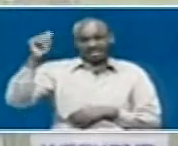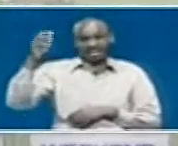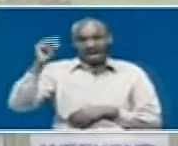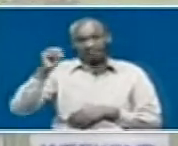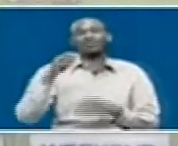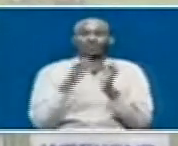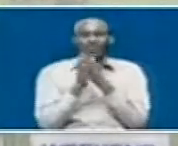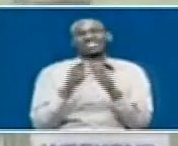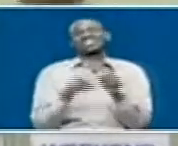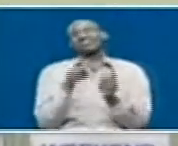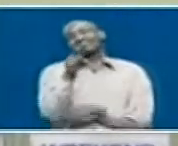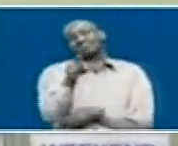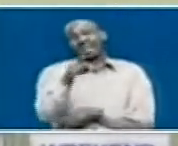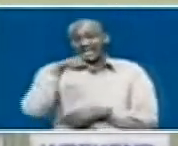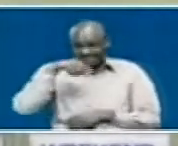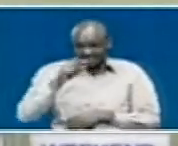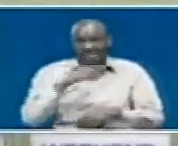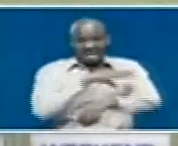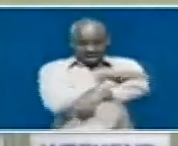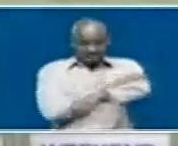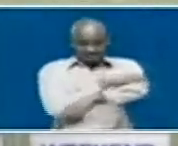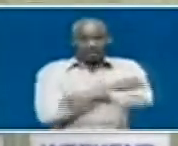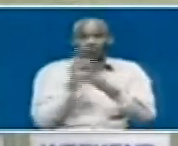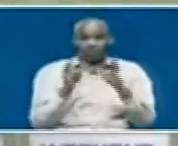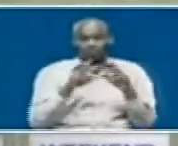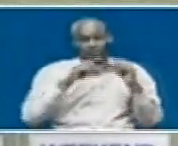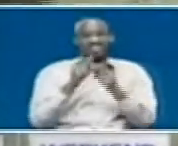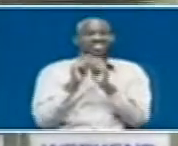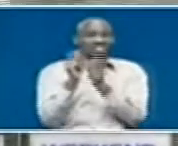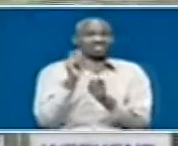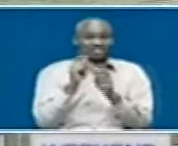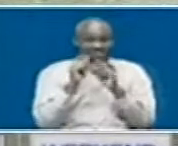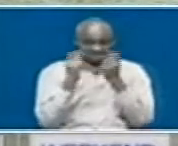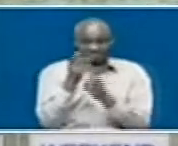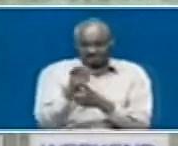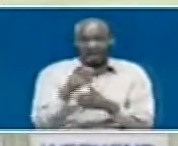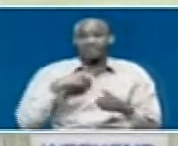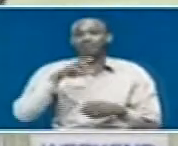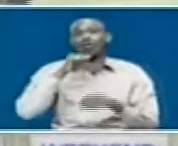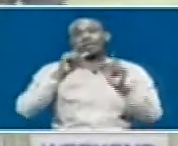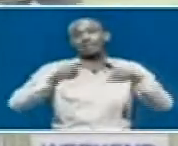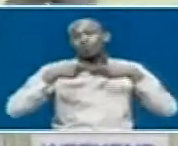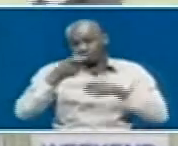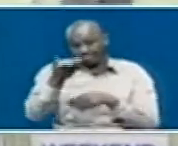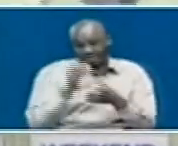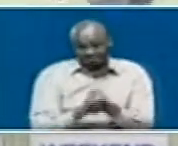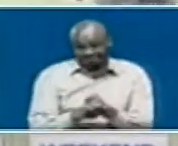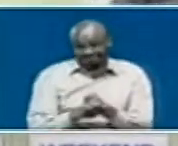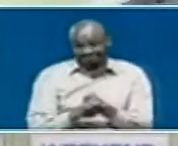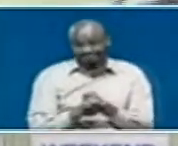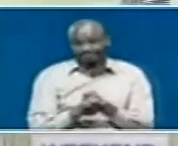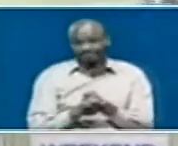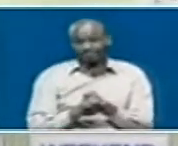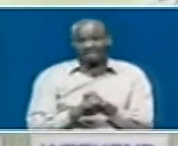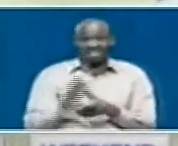not different. Nyukabi will captain the Commonwealth Games team. Limuru, that's where I come from, and there